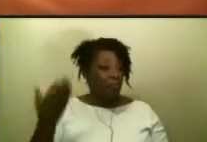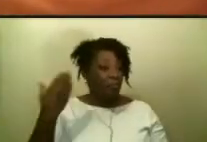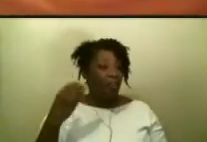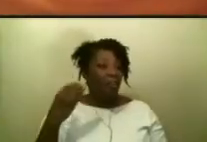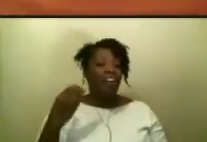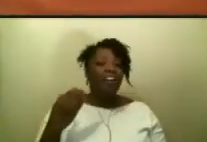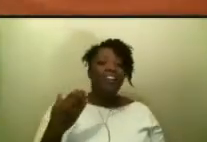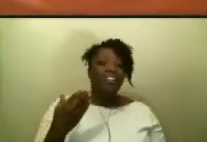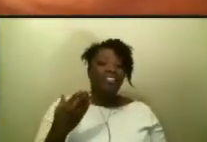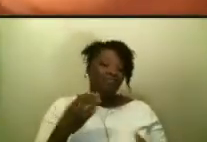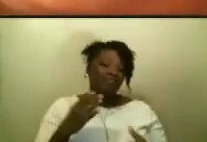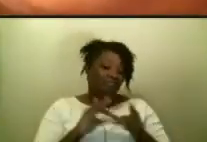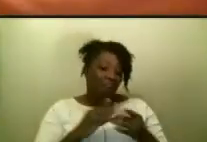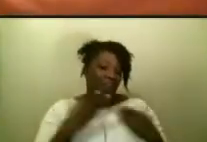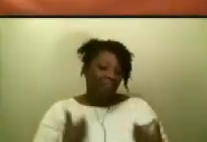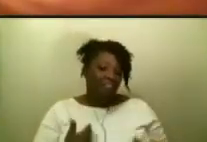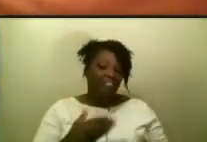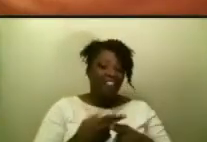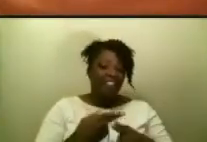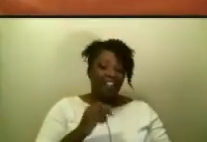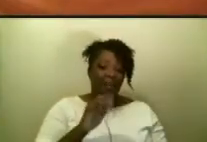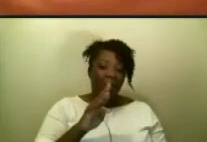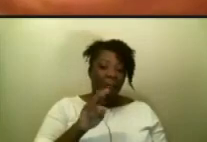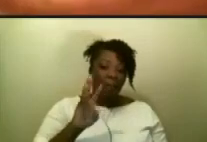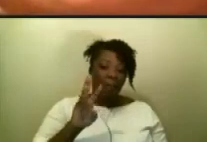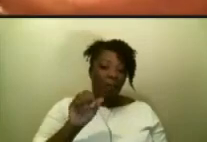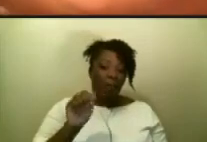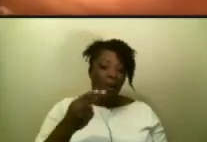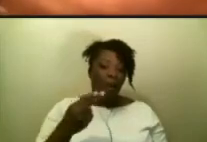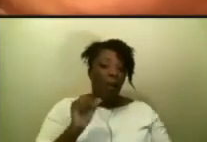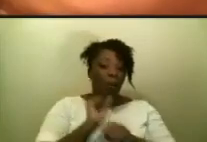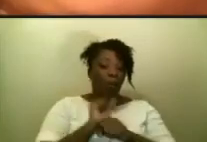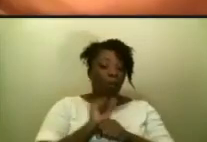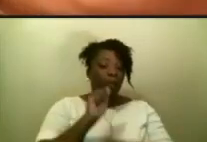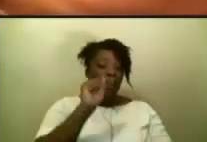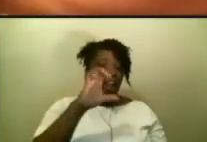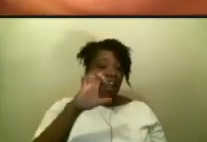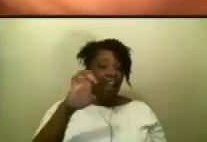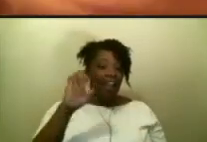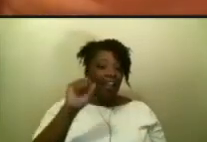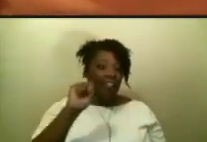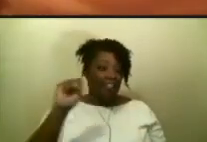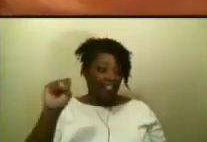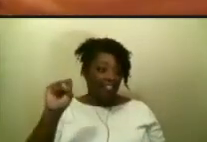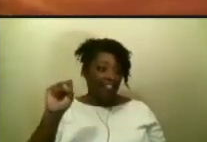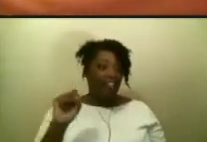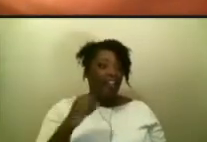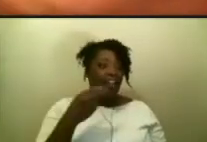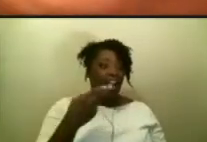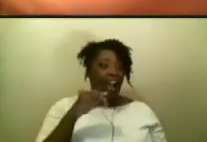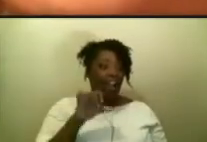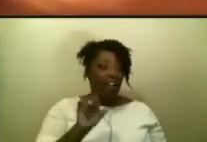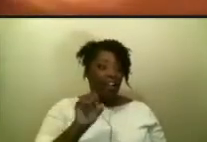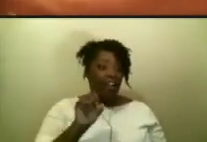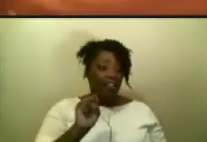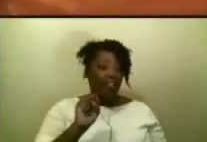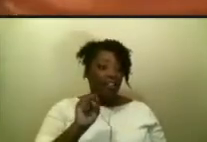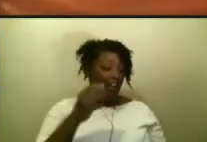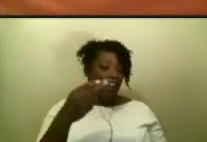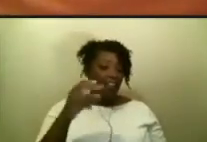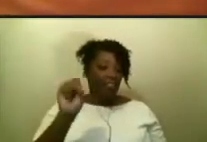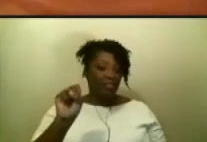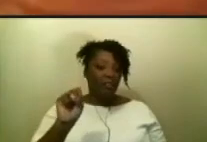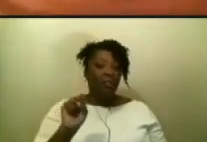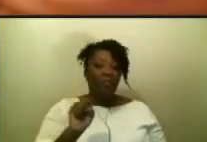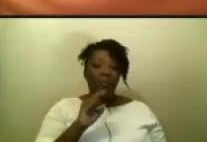is Marwa. I work at Access as an educational site leader at Melvindale High School, and I'm a core team member of My Student Stream.